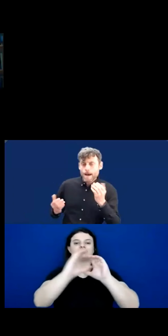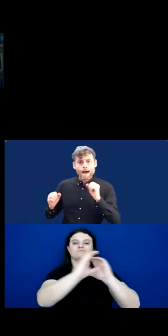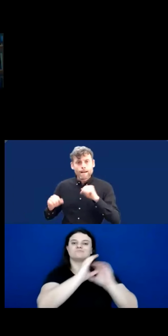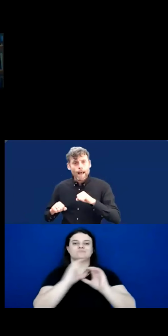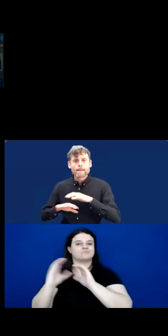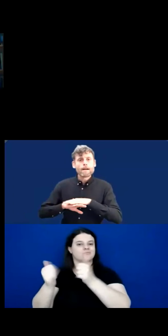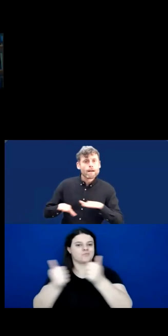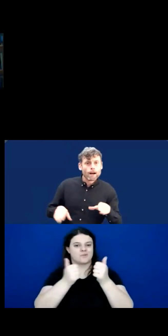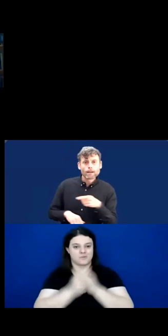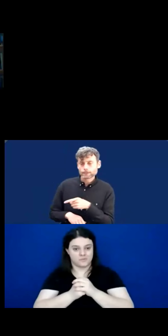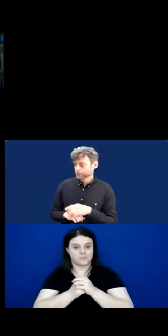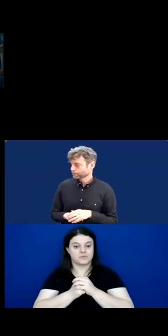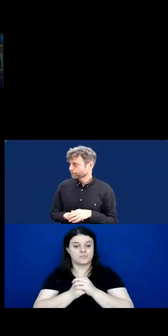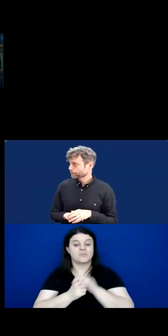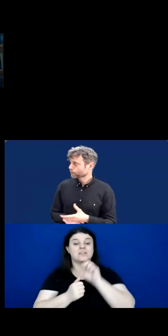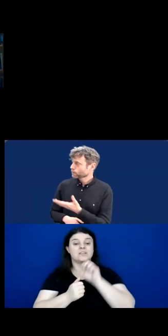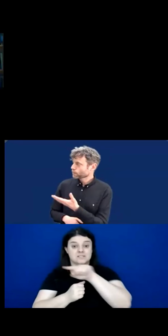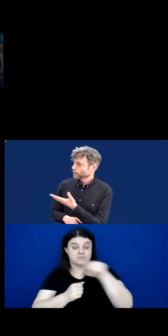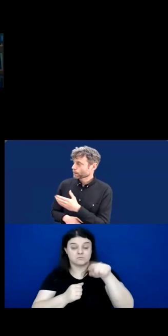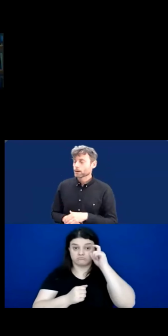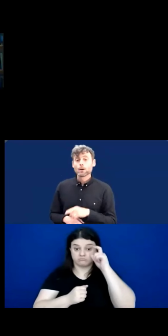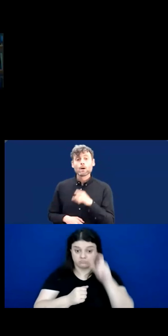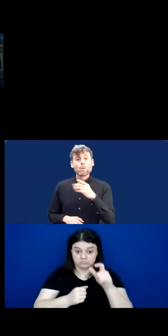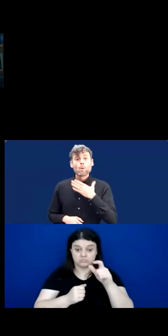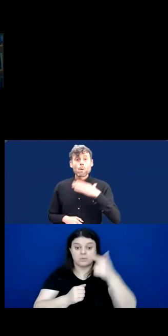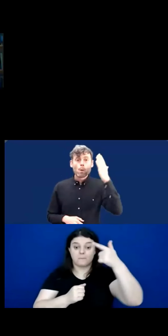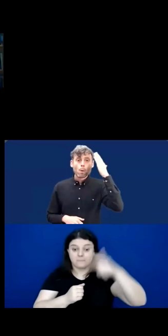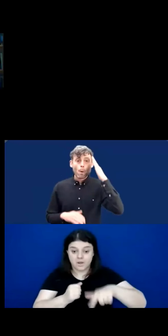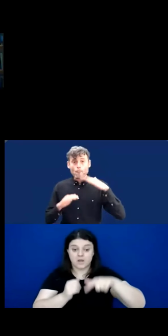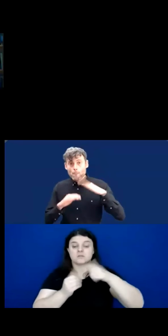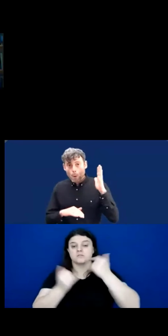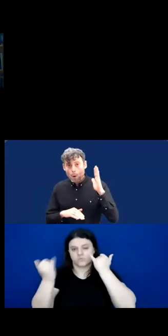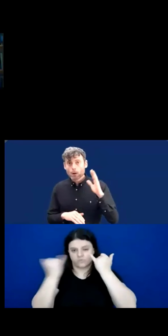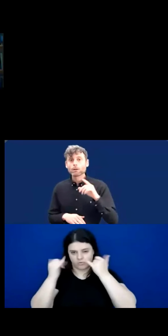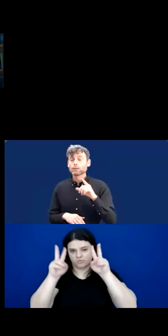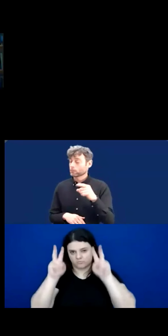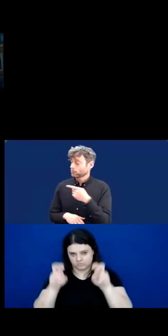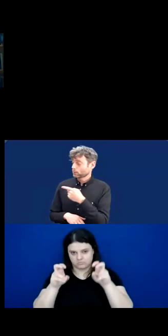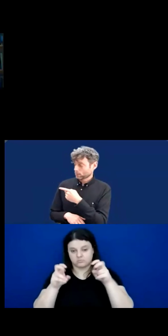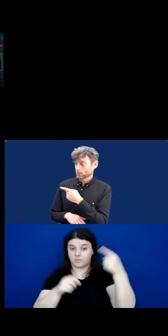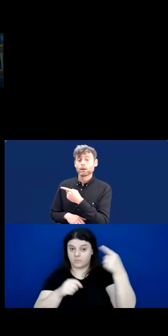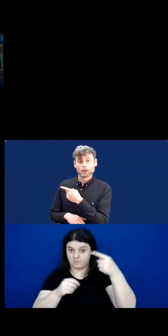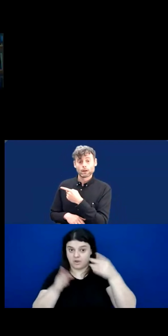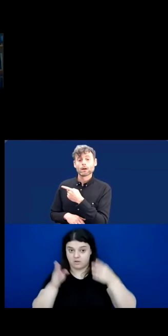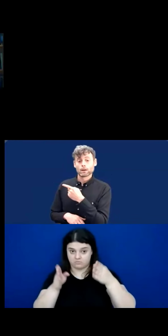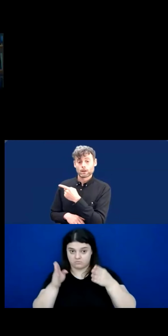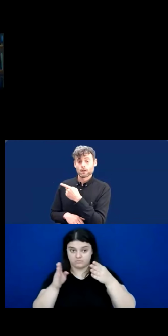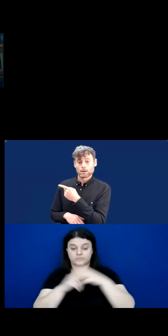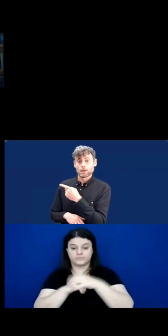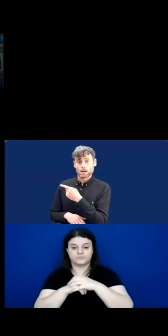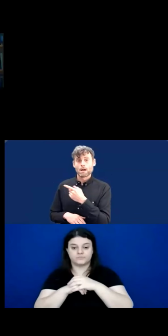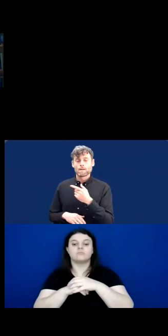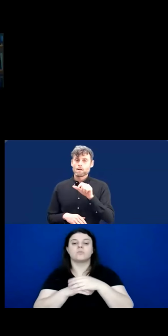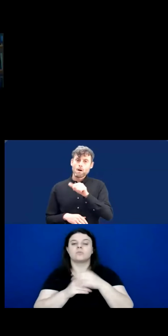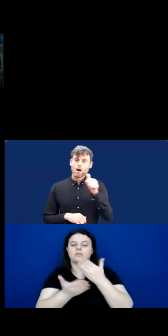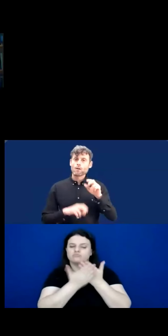And if you are interested, you can read much more information about this first layer in earlier studies of